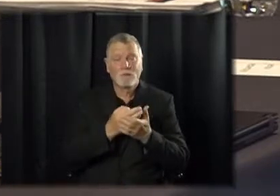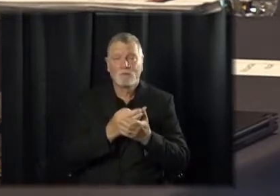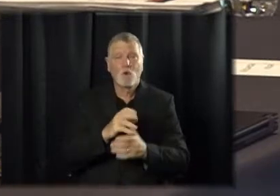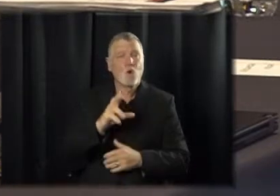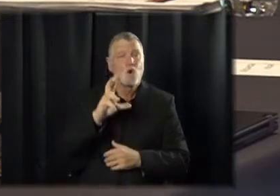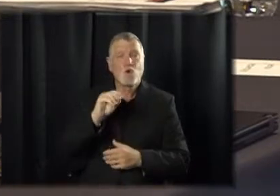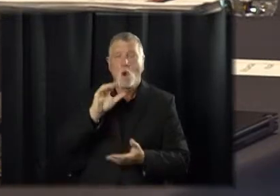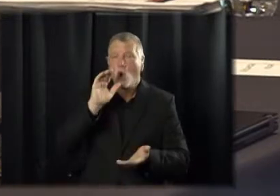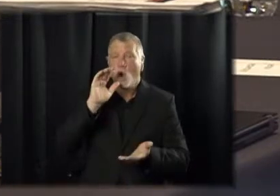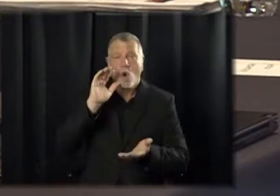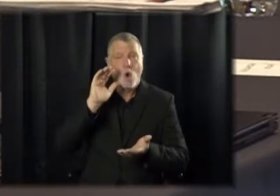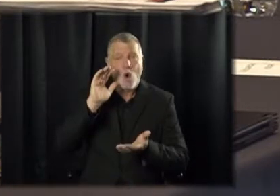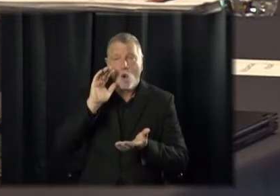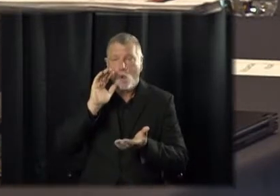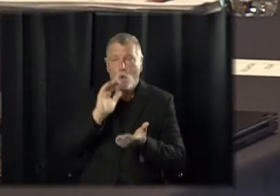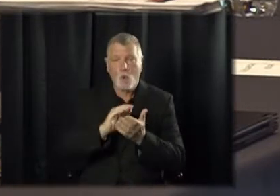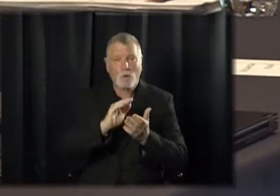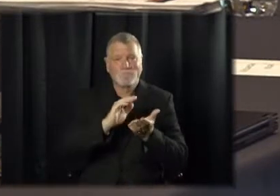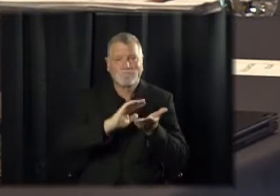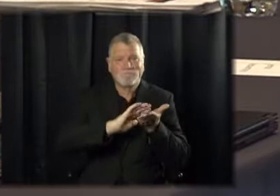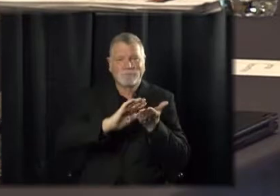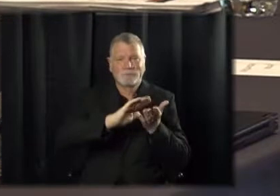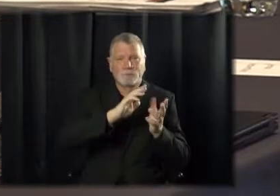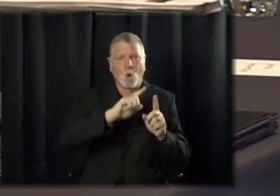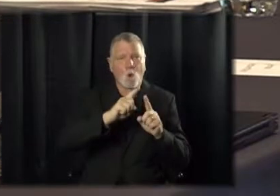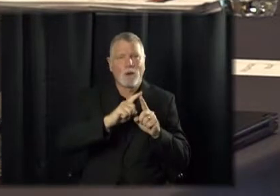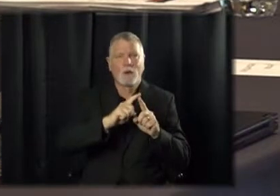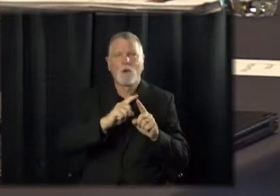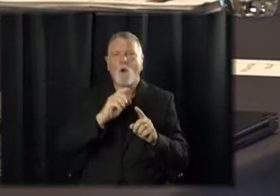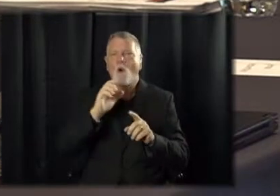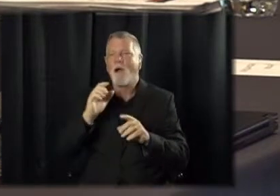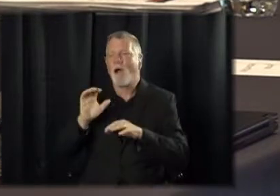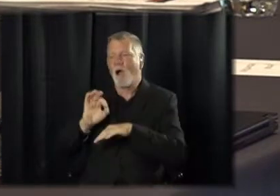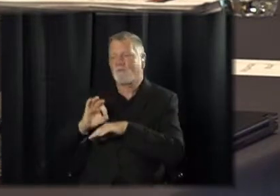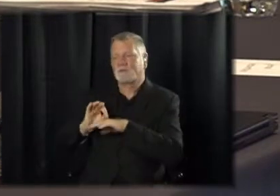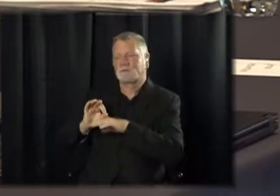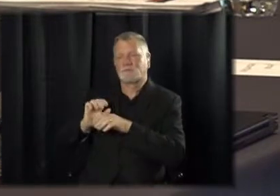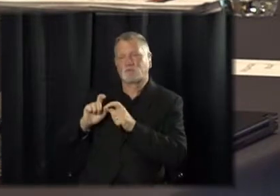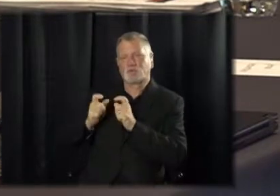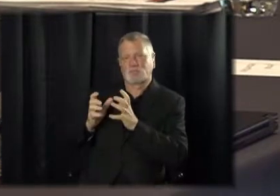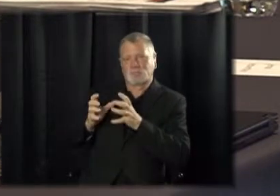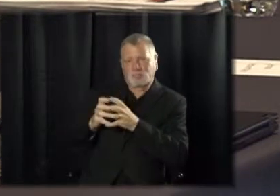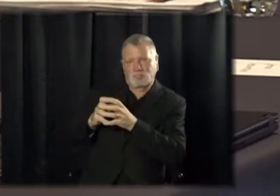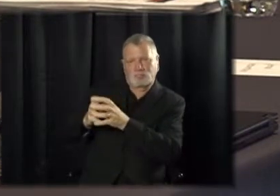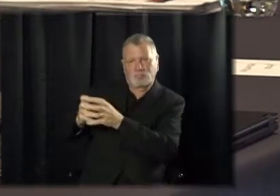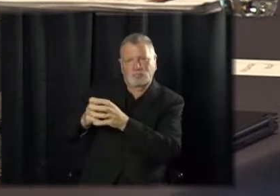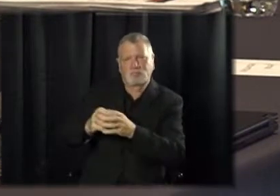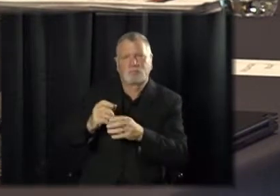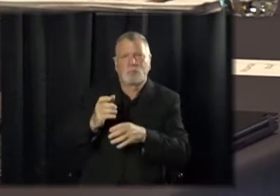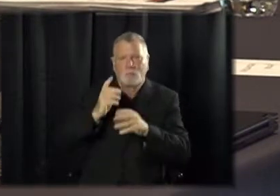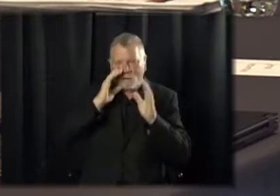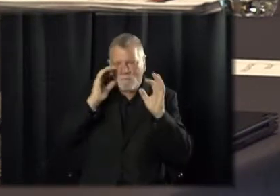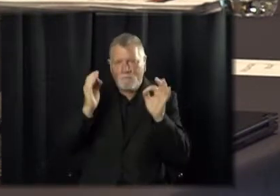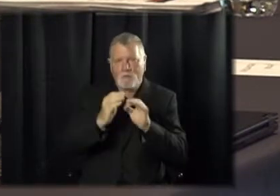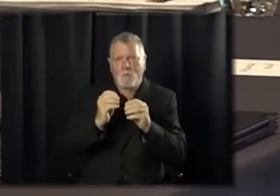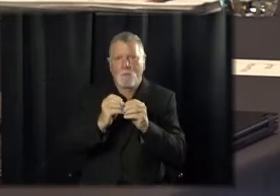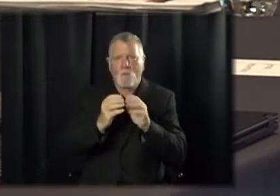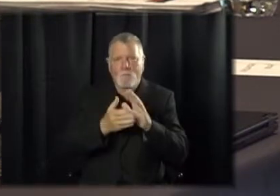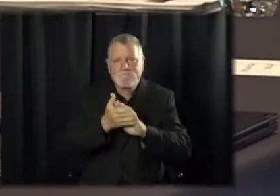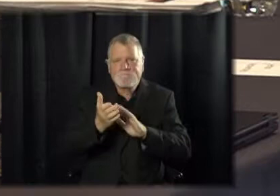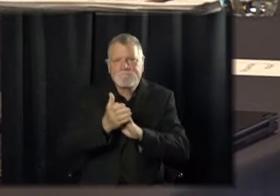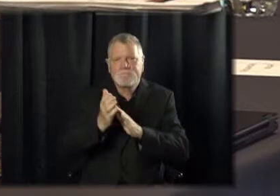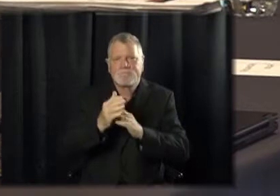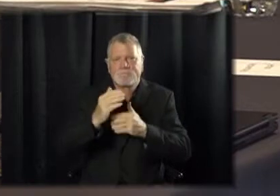No reduction in campuses, only consolidation of back office and services focused on improving operating